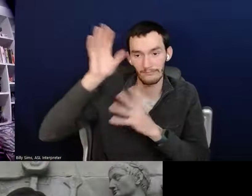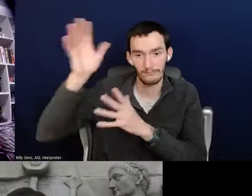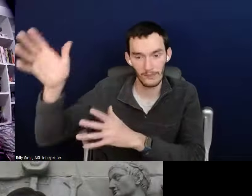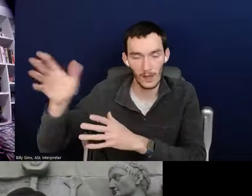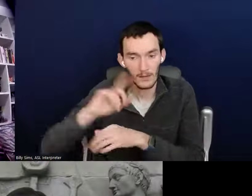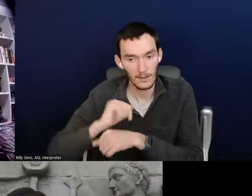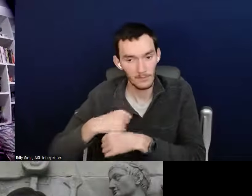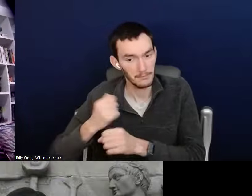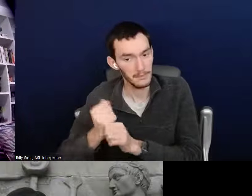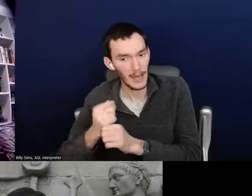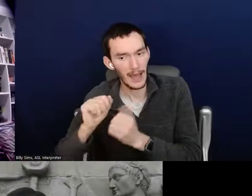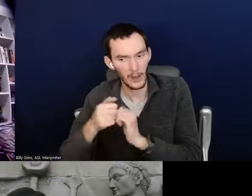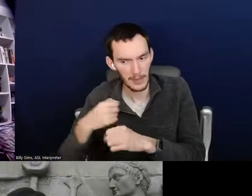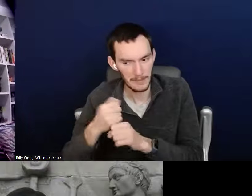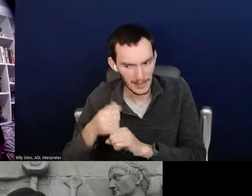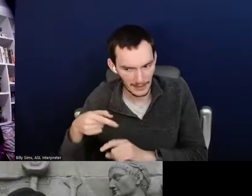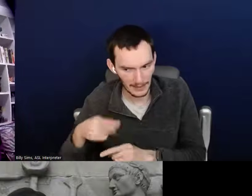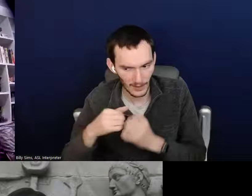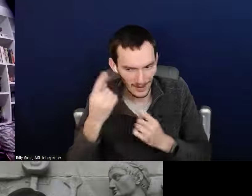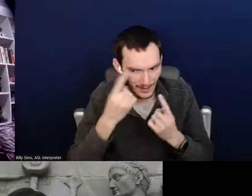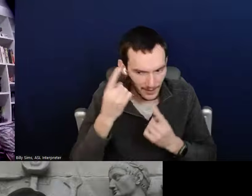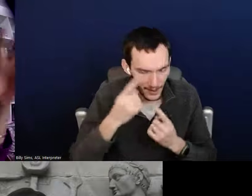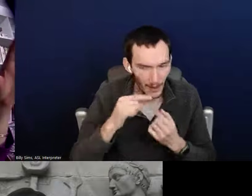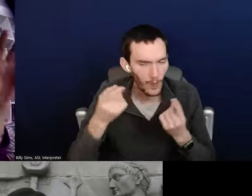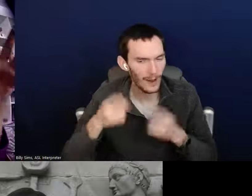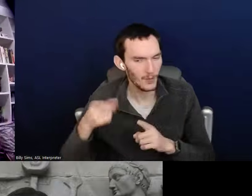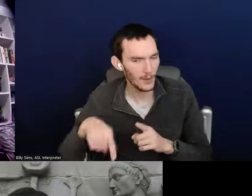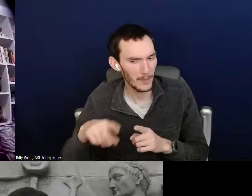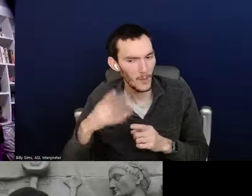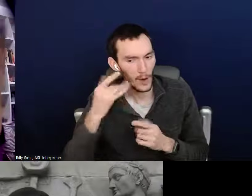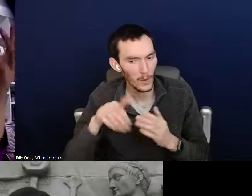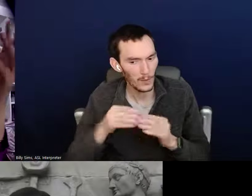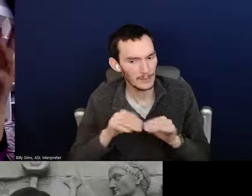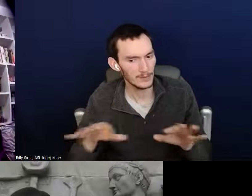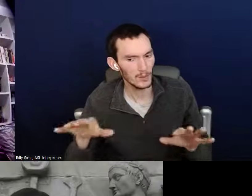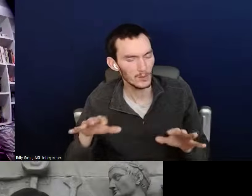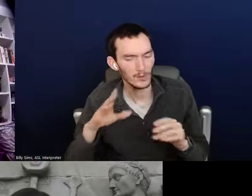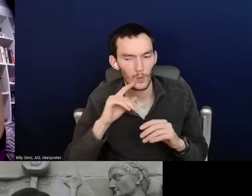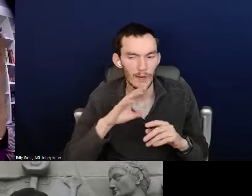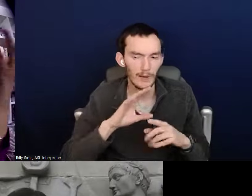and how did they make this and how did they think about it? And then what happened to them? Why did we all disperse? And so we had the whole conversation about